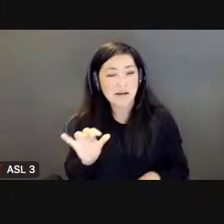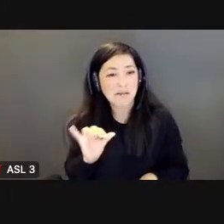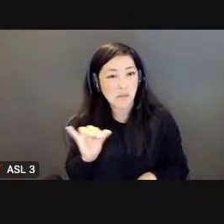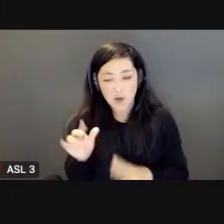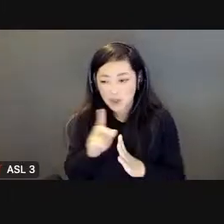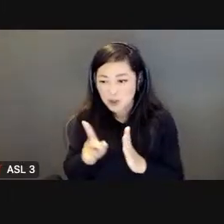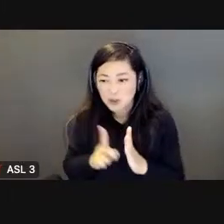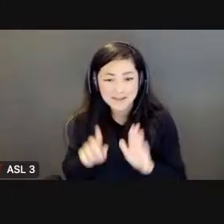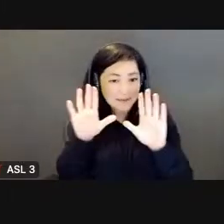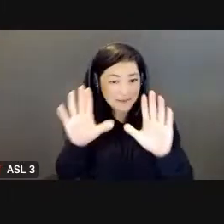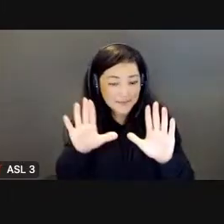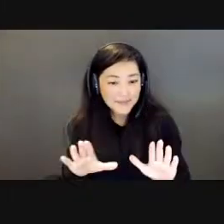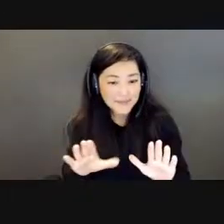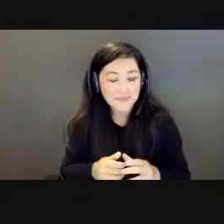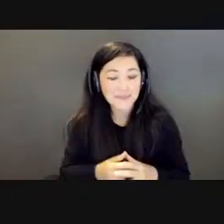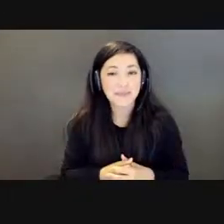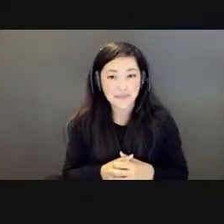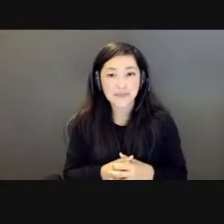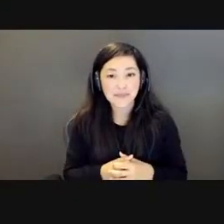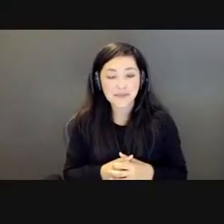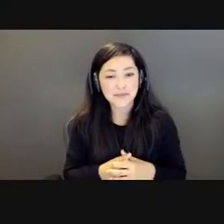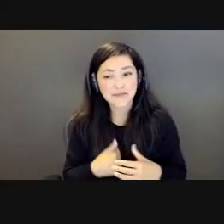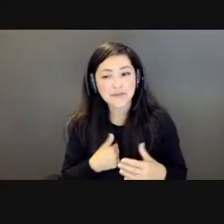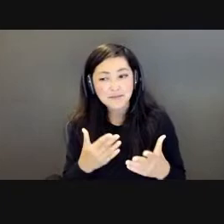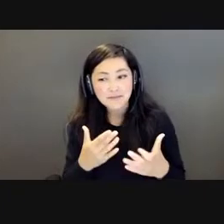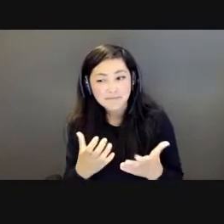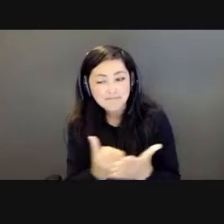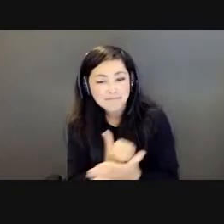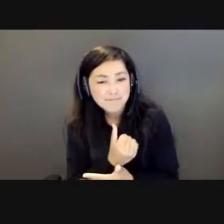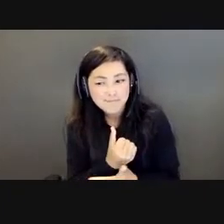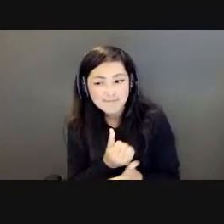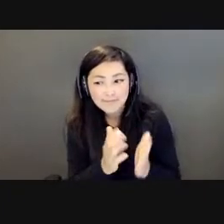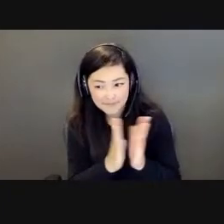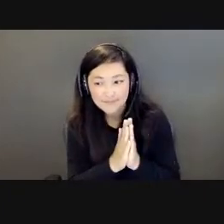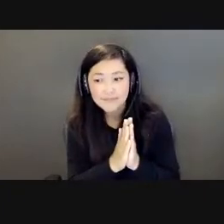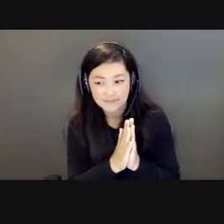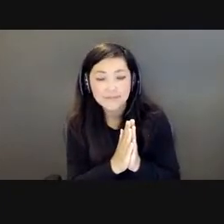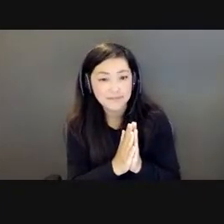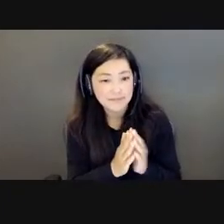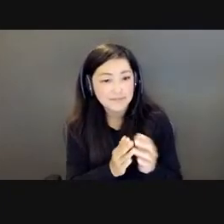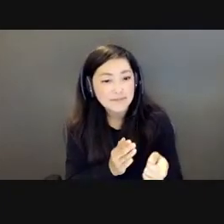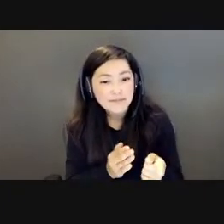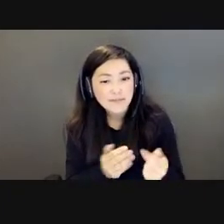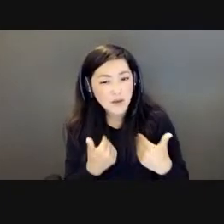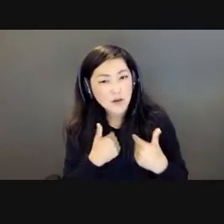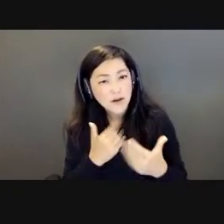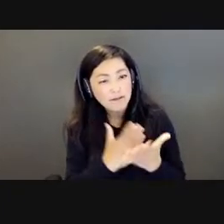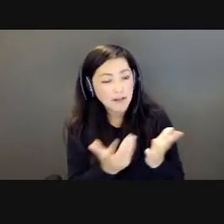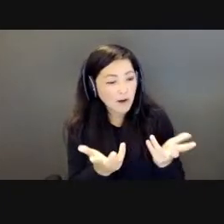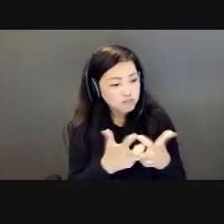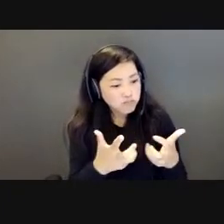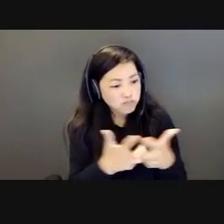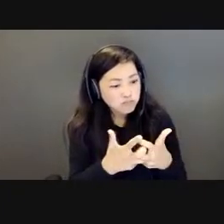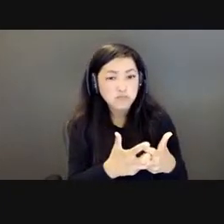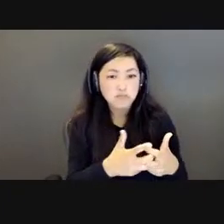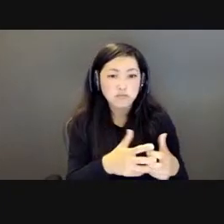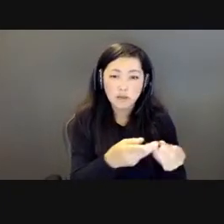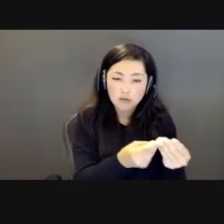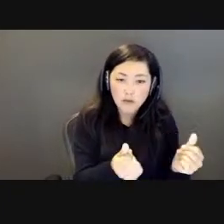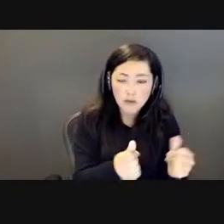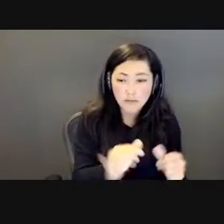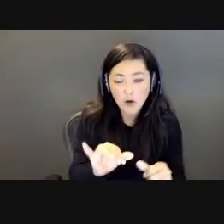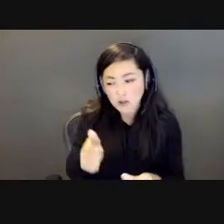design. So I wanted to ask, you seem to have a combination of like some custom solutions and some things that you've